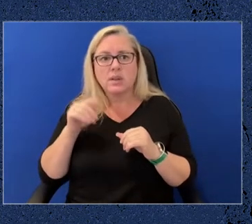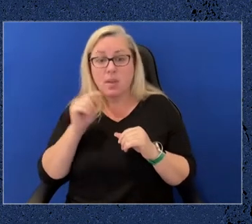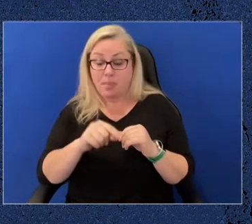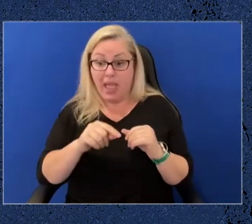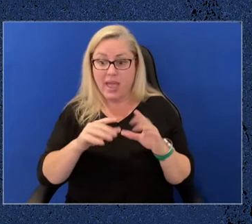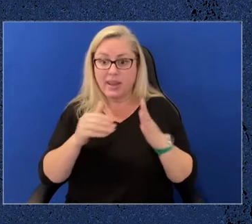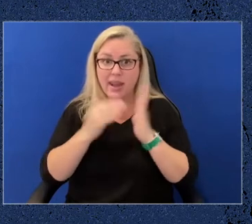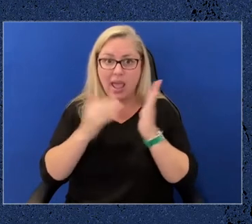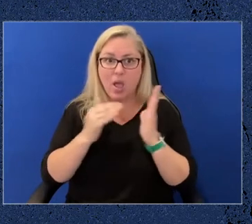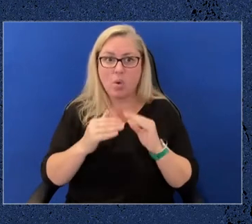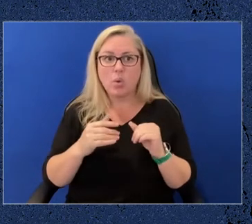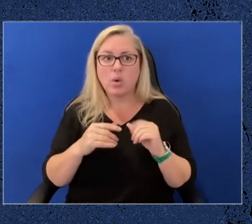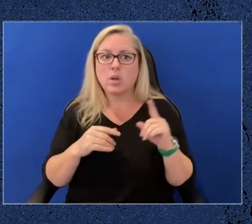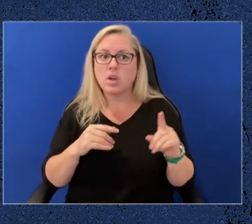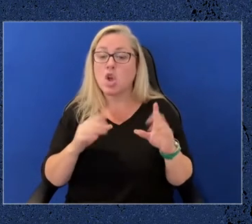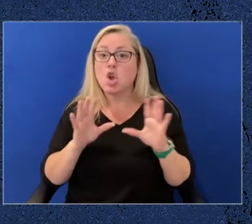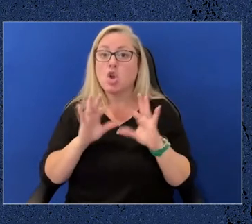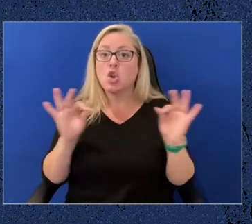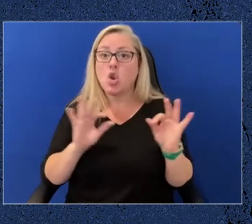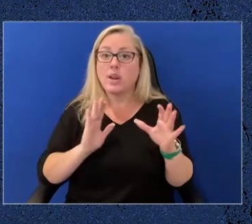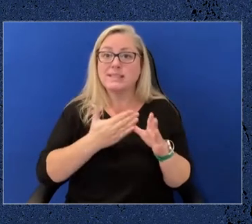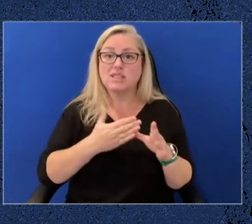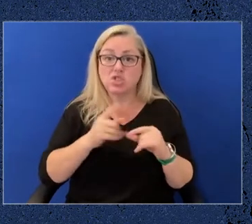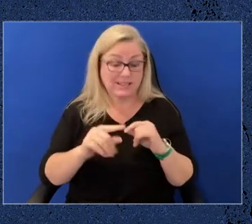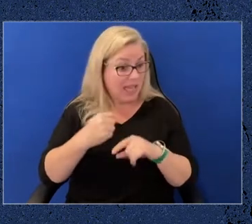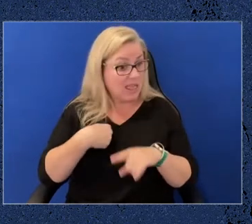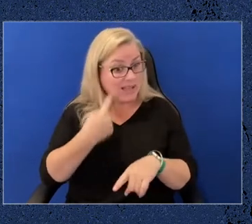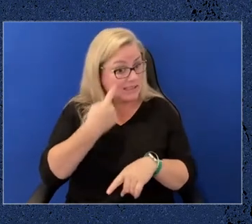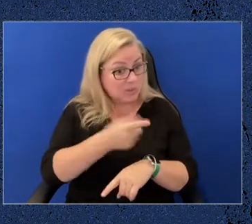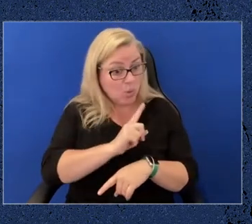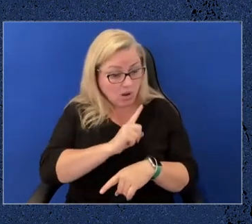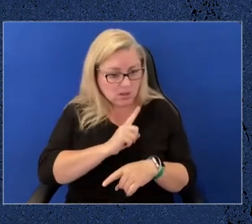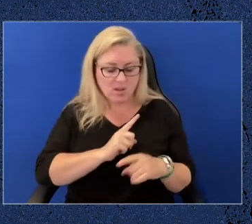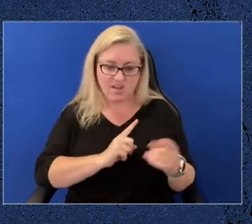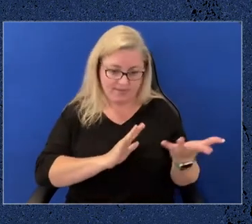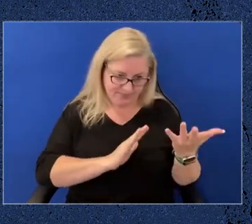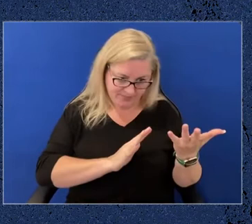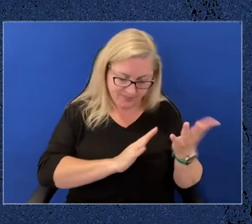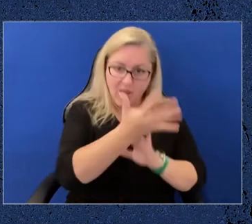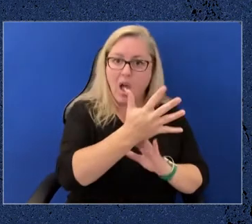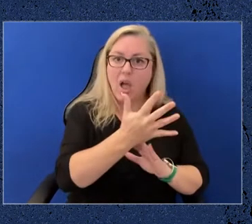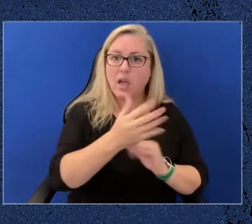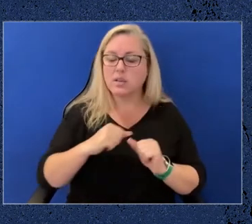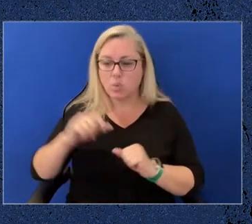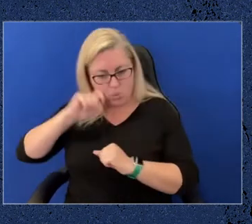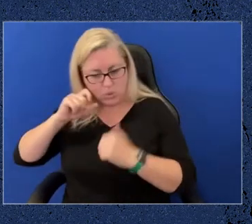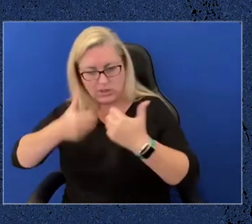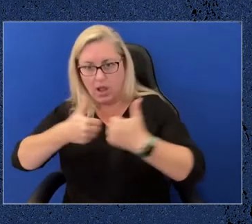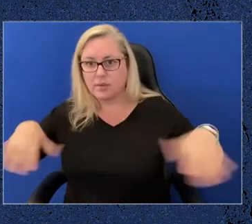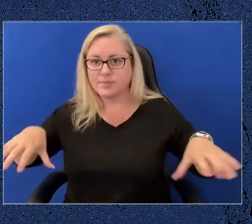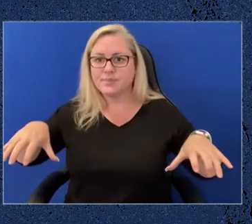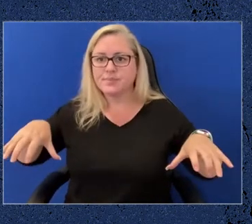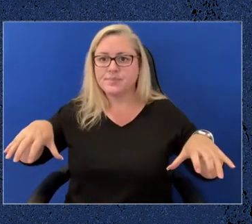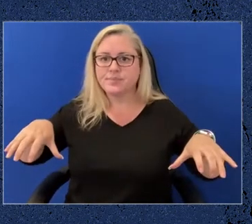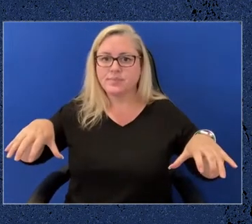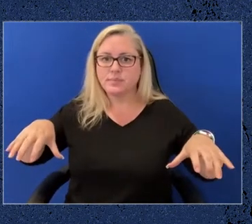they see fire and they see water. Yeah, it's interesting. It's some work I'm doing with my role